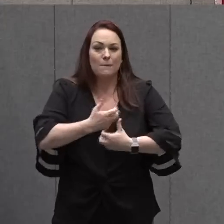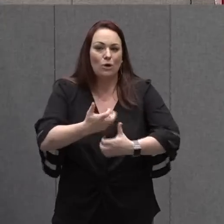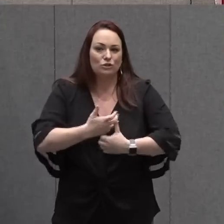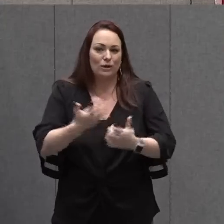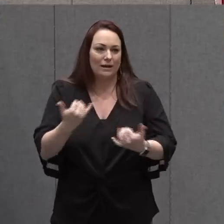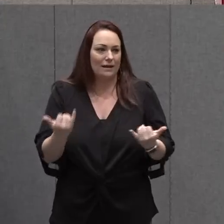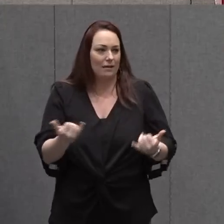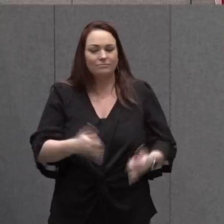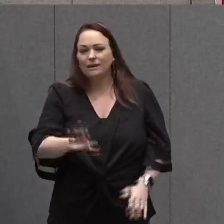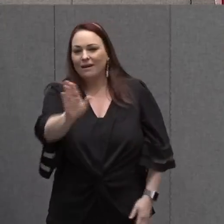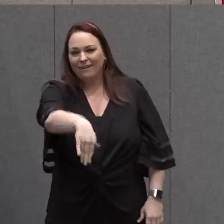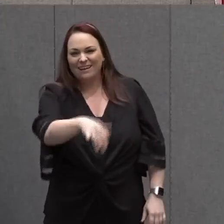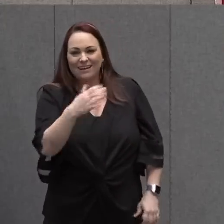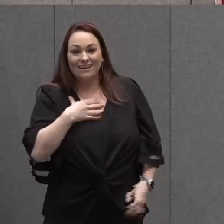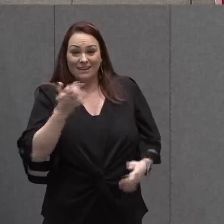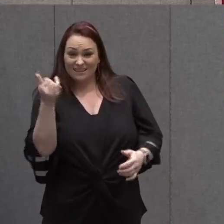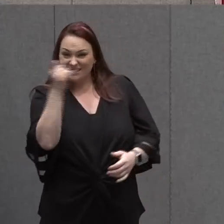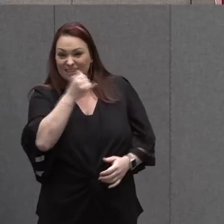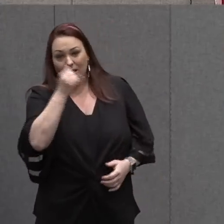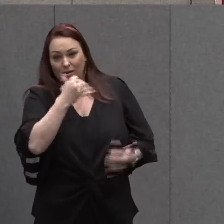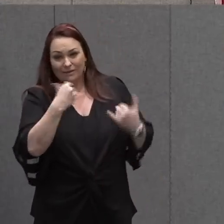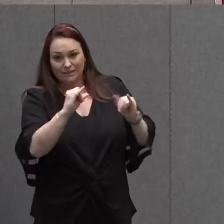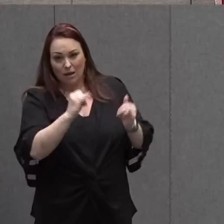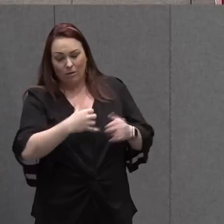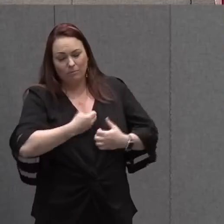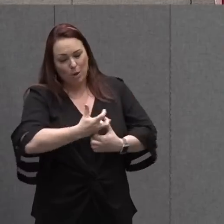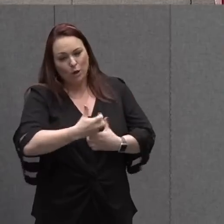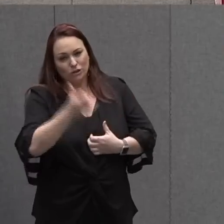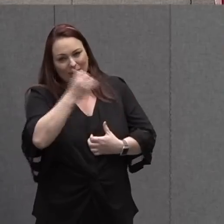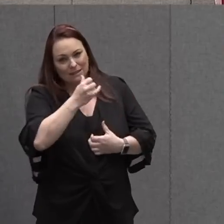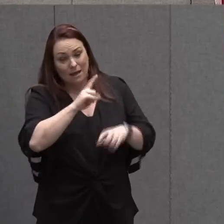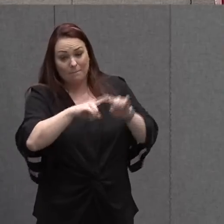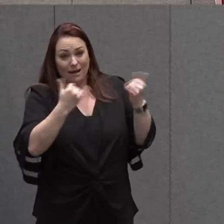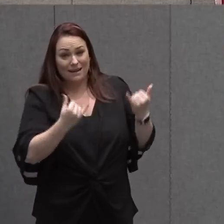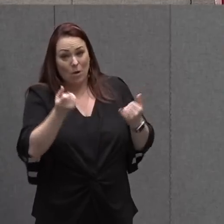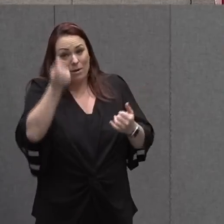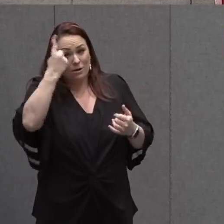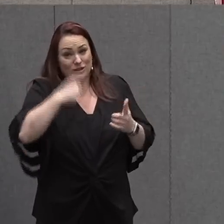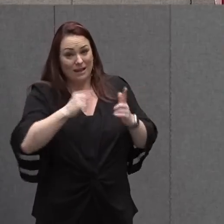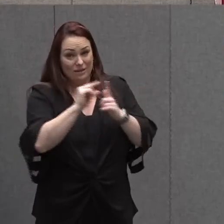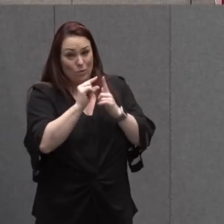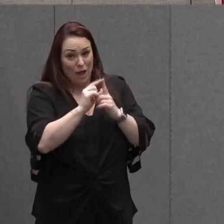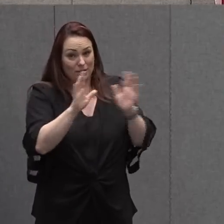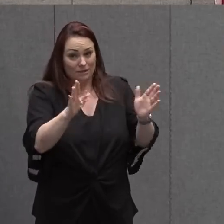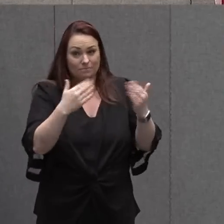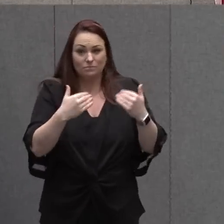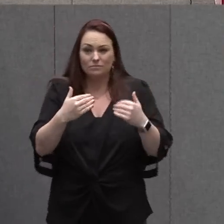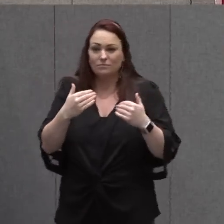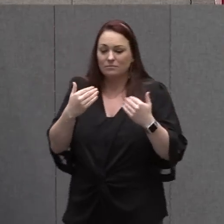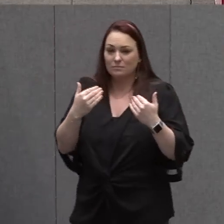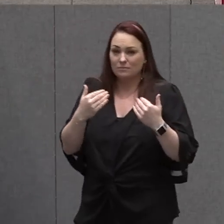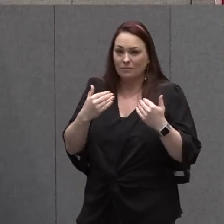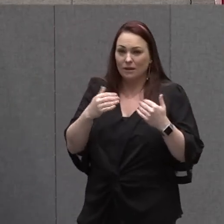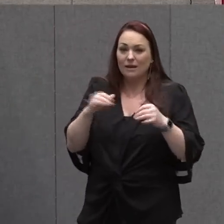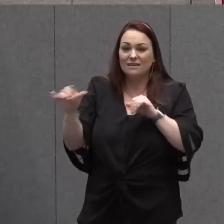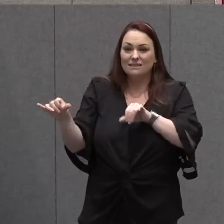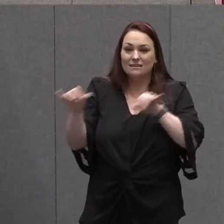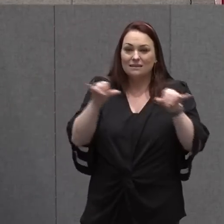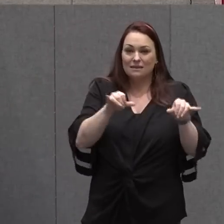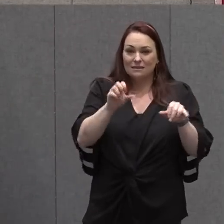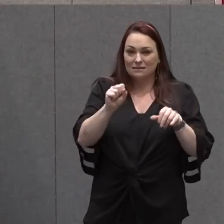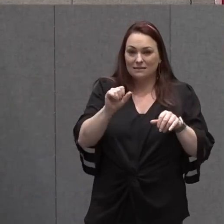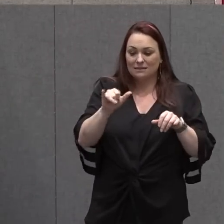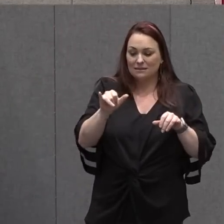that's complete nonsense, but I'm understanding these words. Okay. Our next word is, and I love this word, synonym.